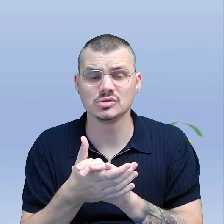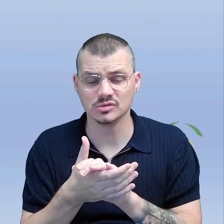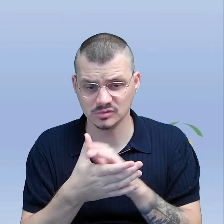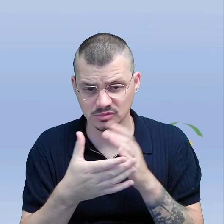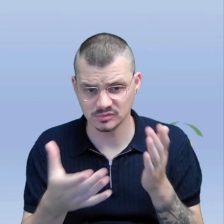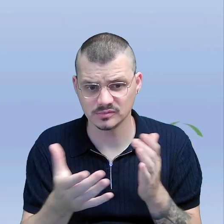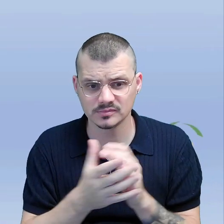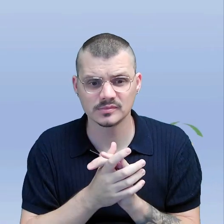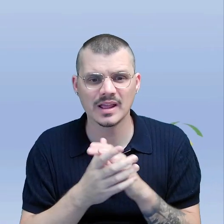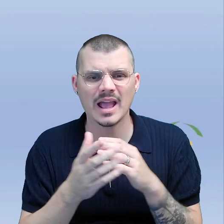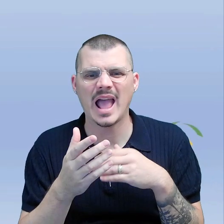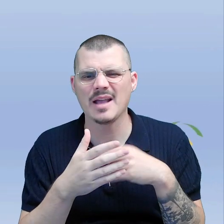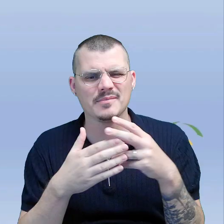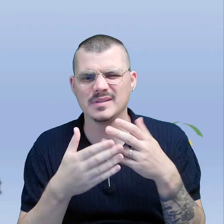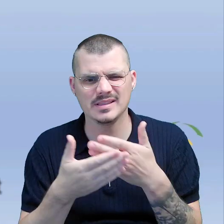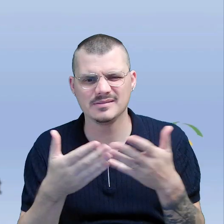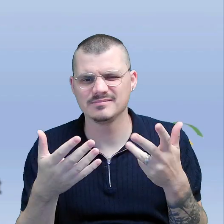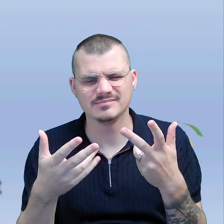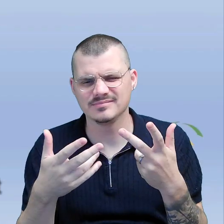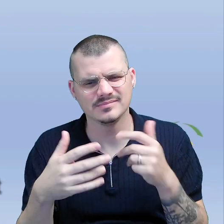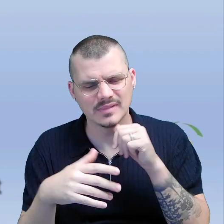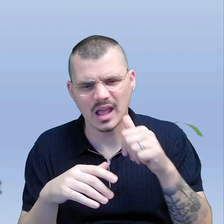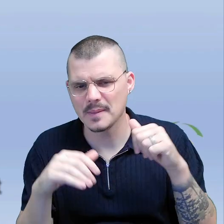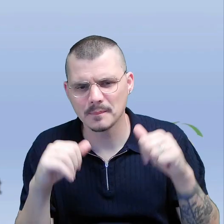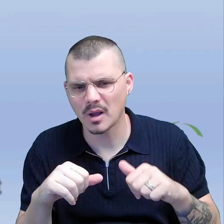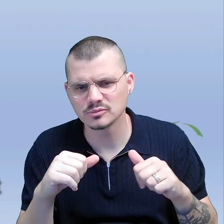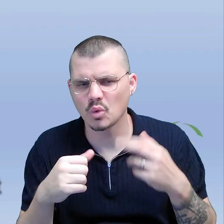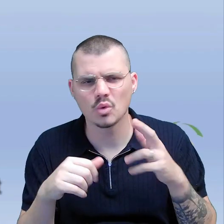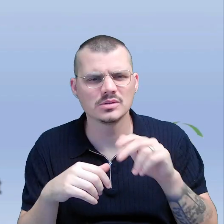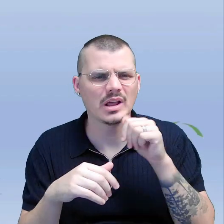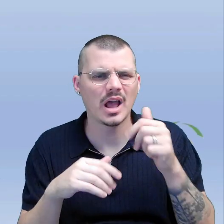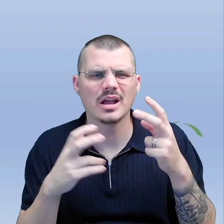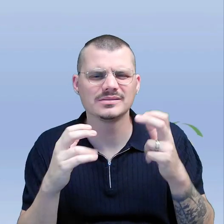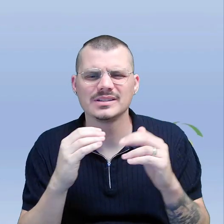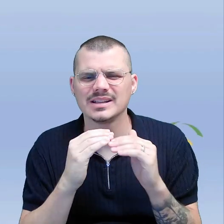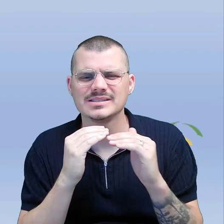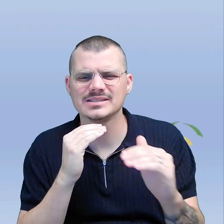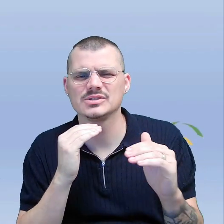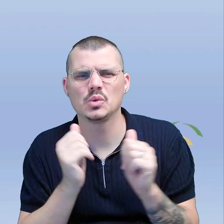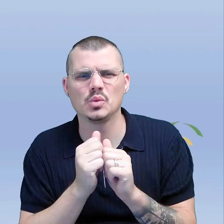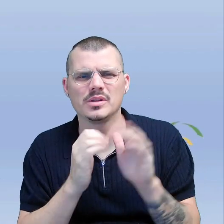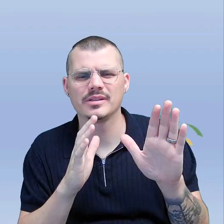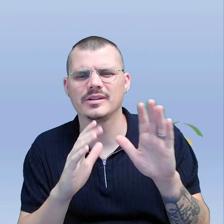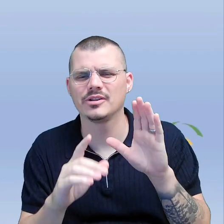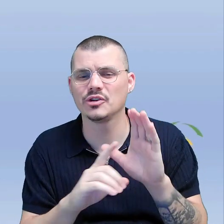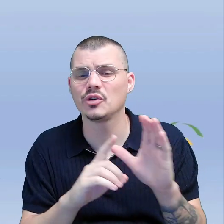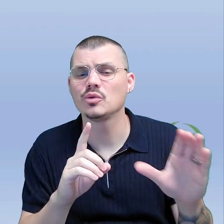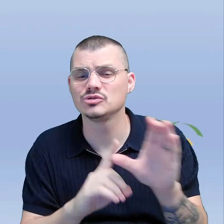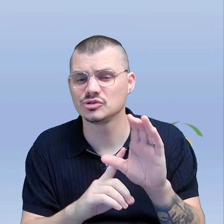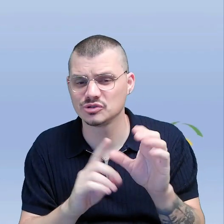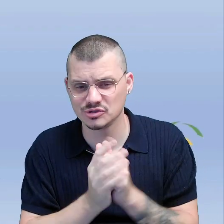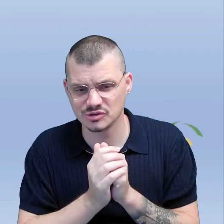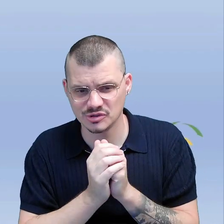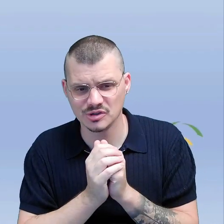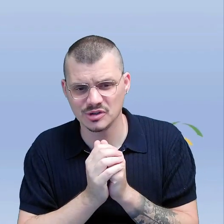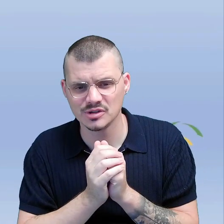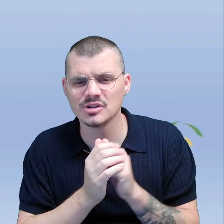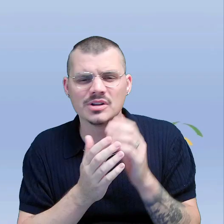Delusions are false beliefs, out of the range of possibility and not consistent with a person's